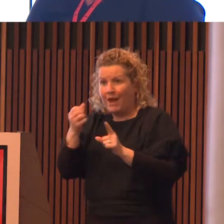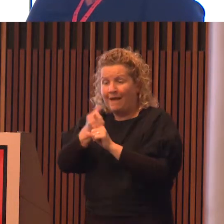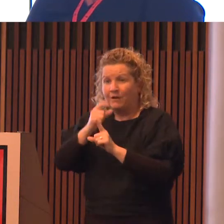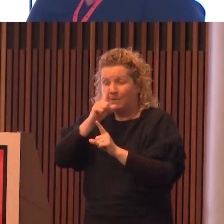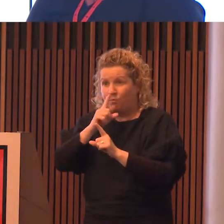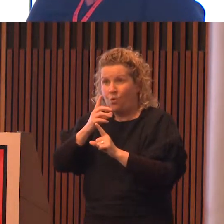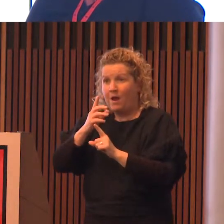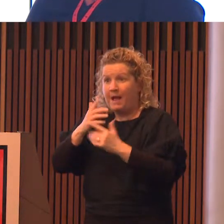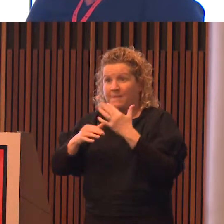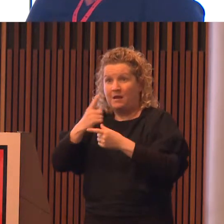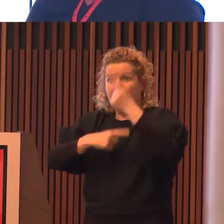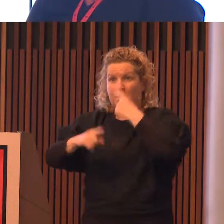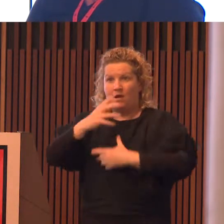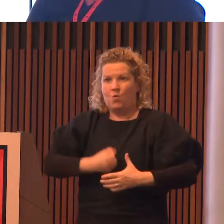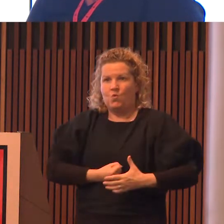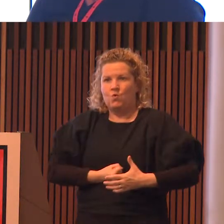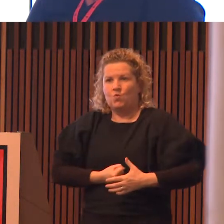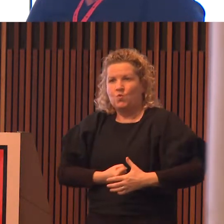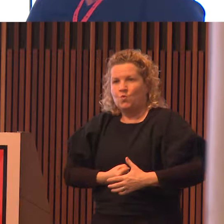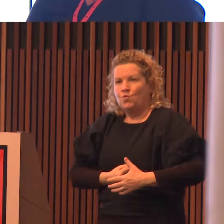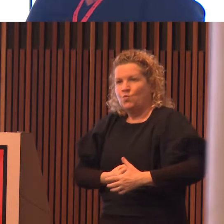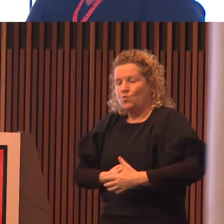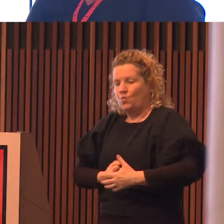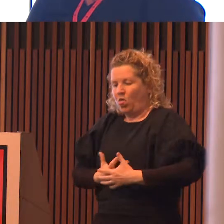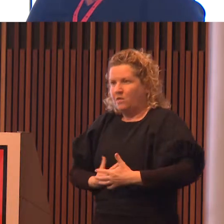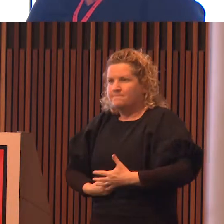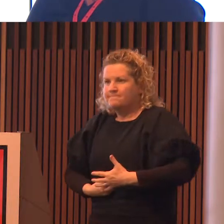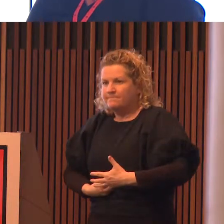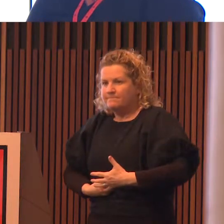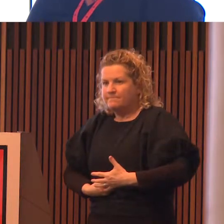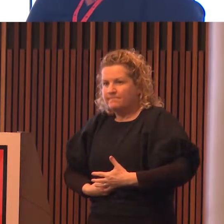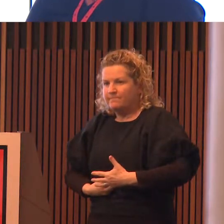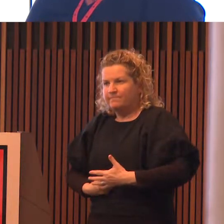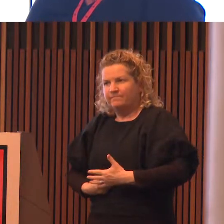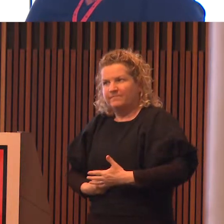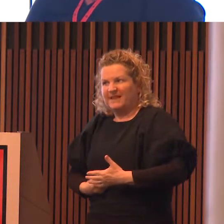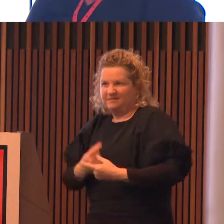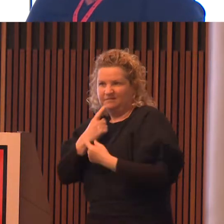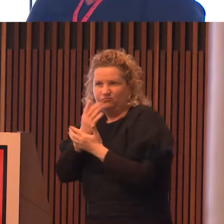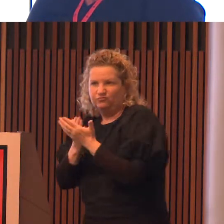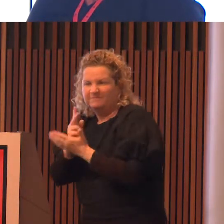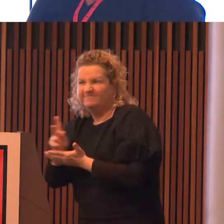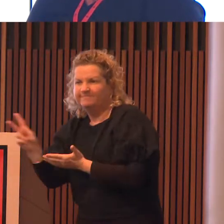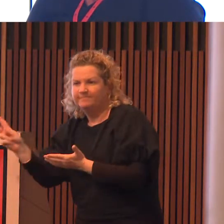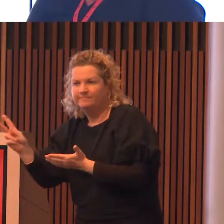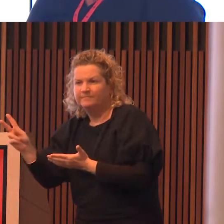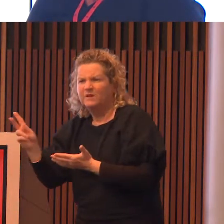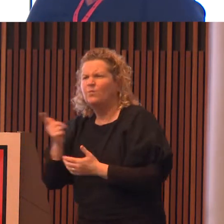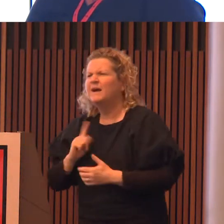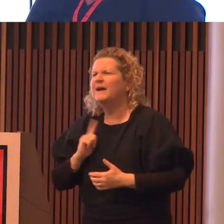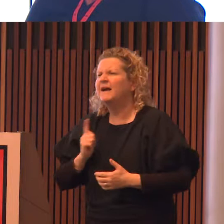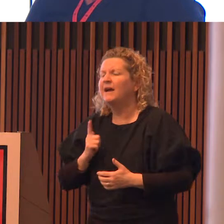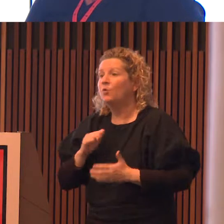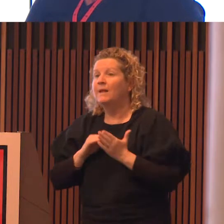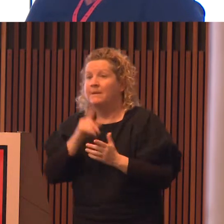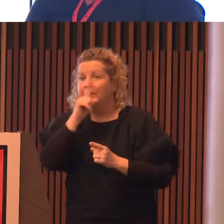it, you carry it, you share it, you absorb it. Because that's the only way that those people that you're